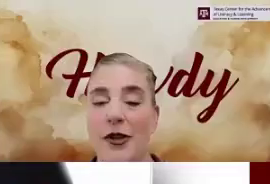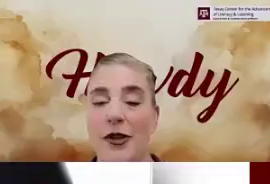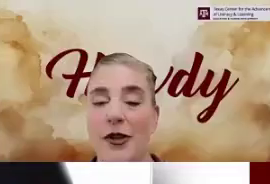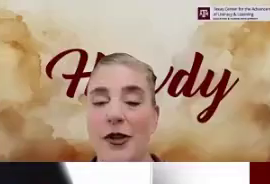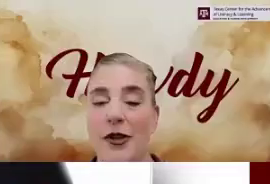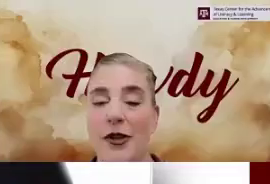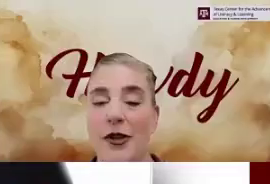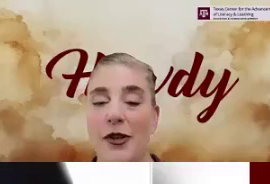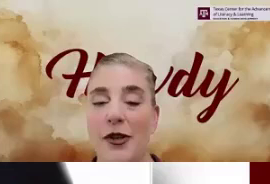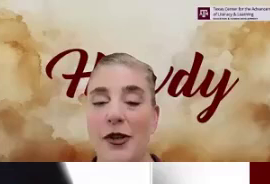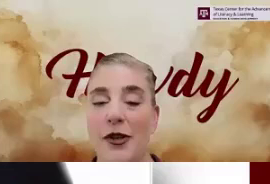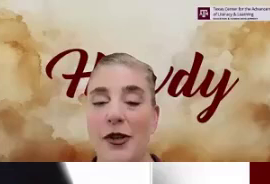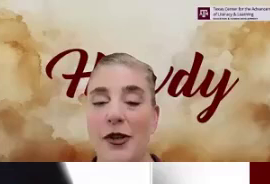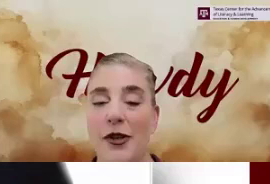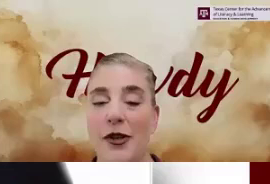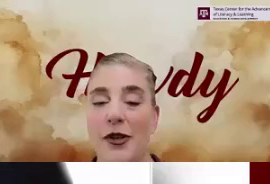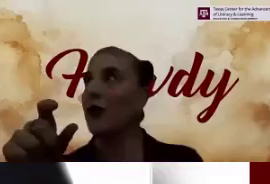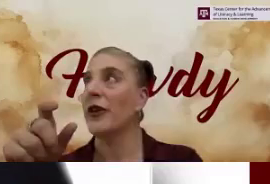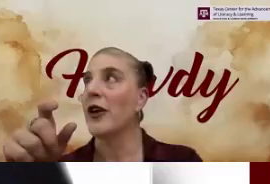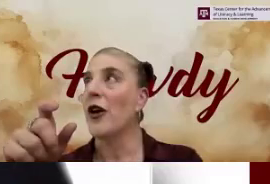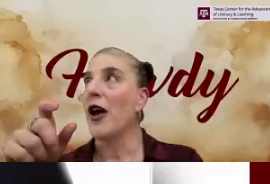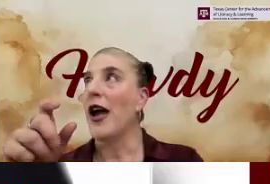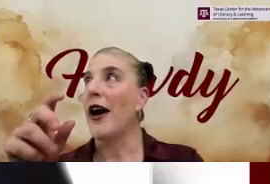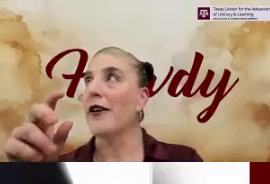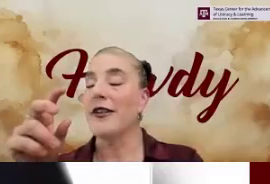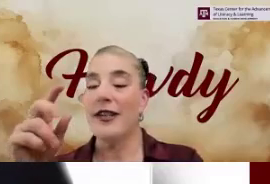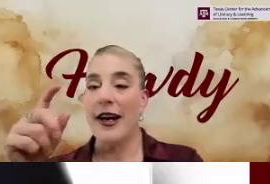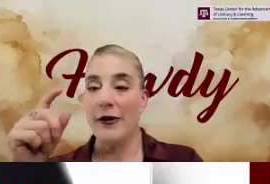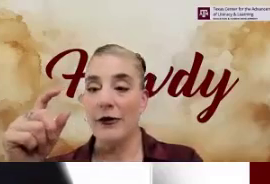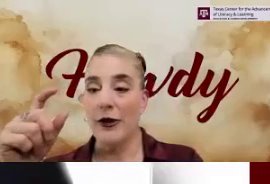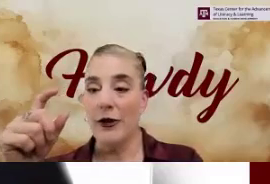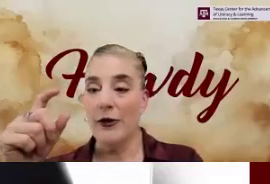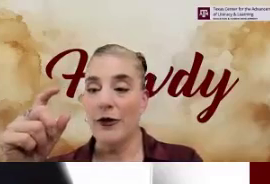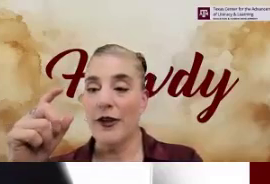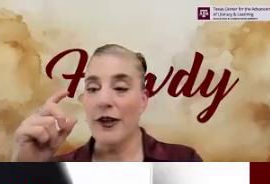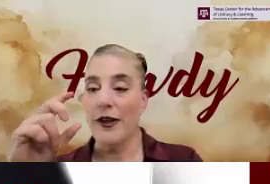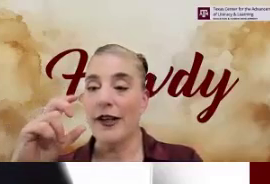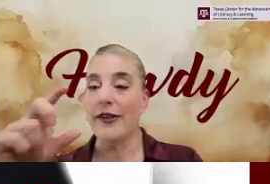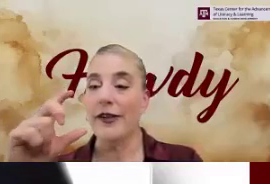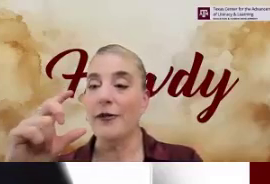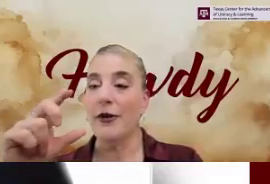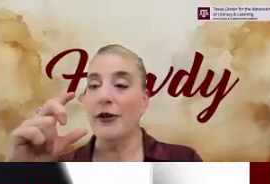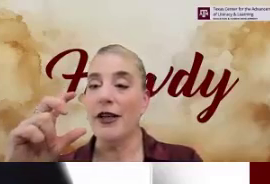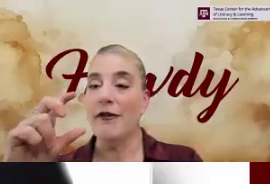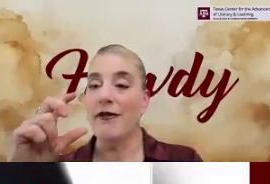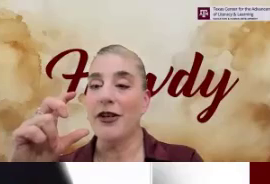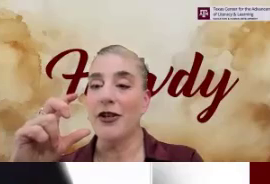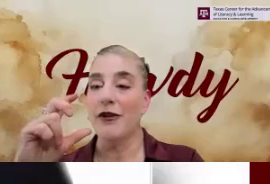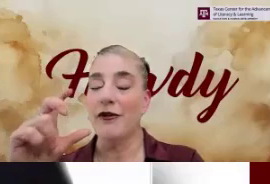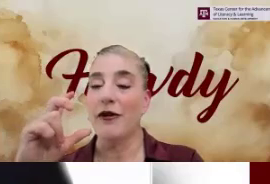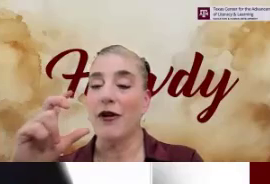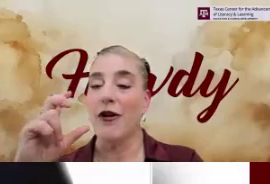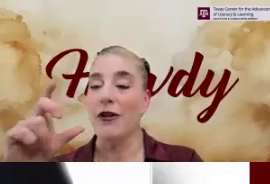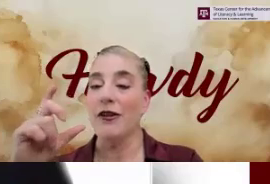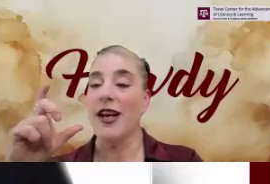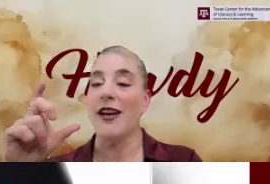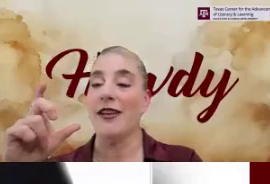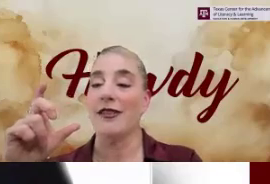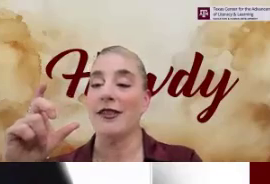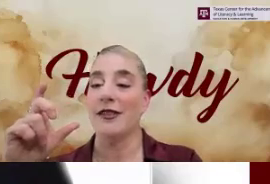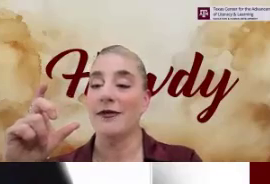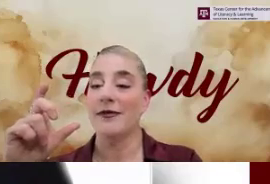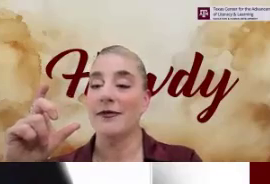And Christy, I can actually show you how to download the accessibility feature for